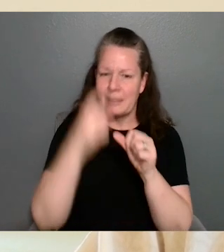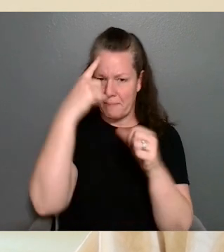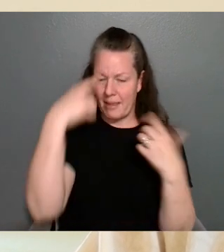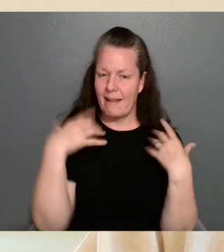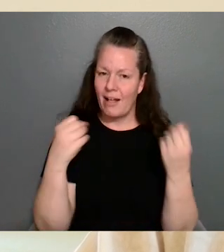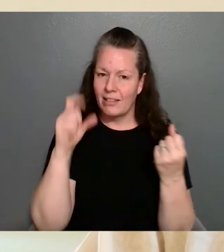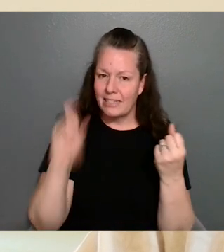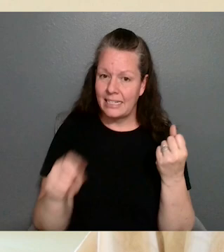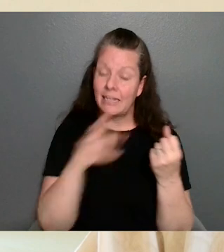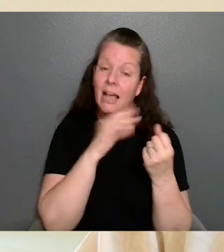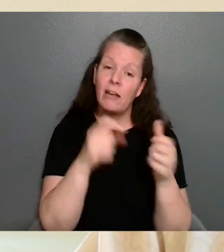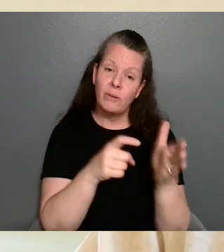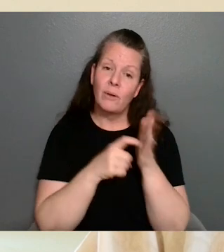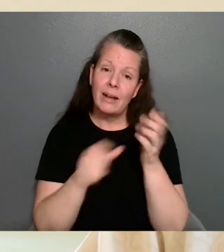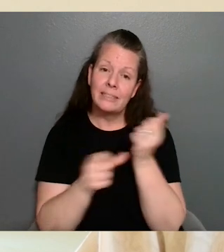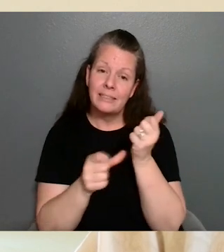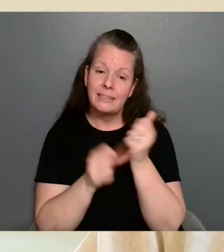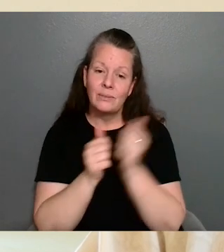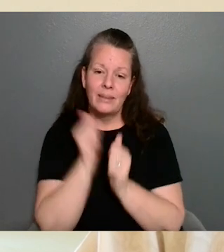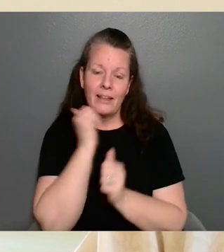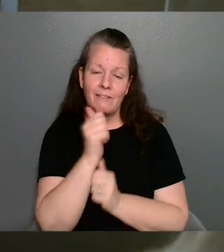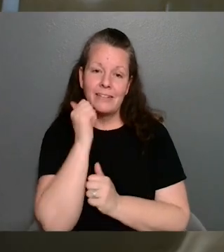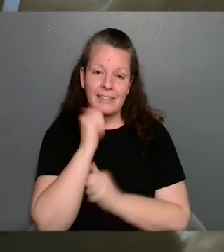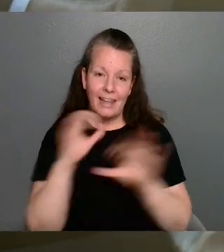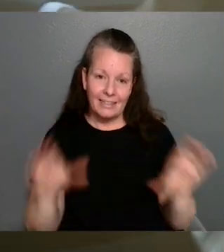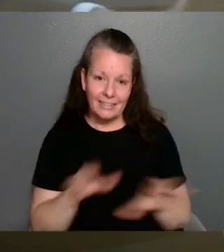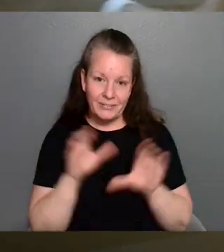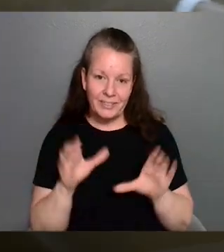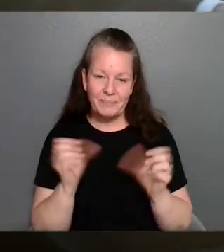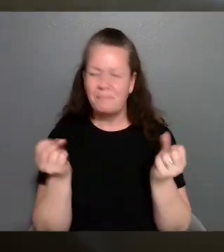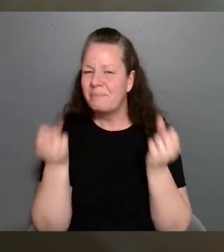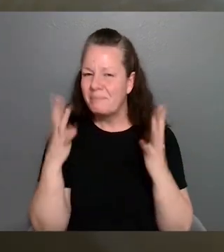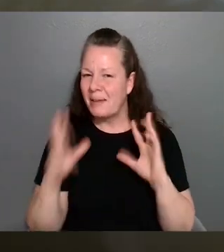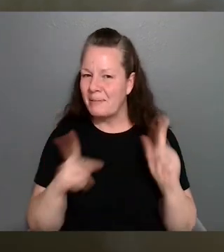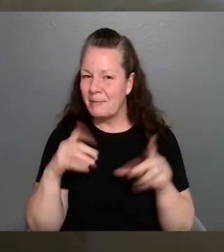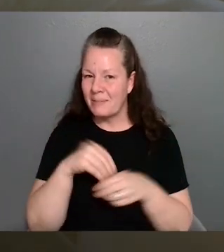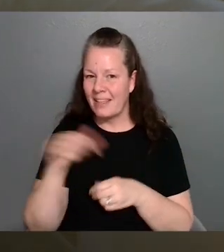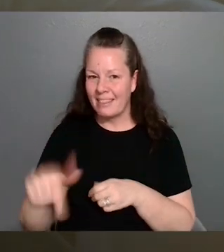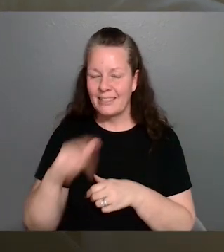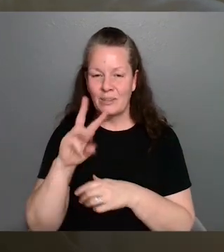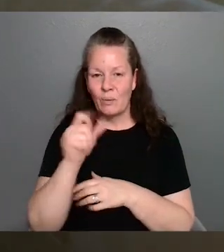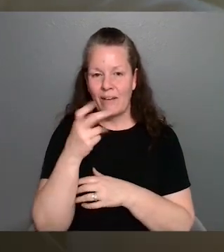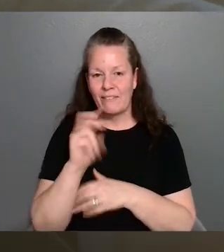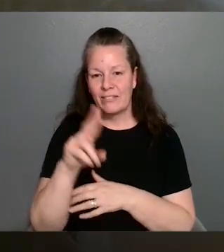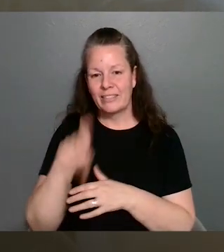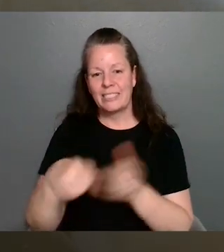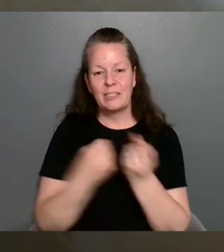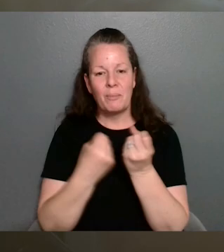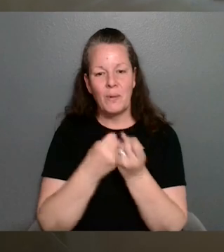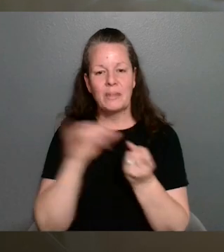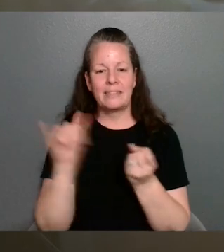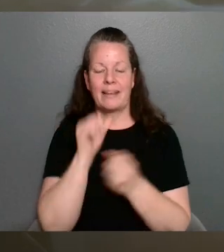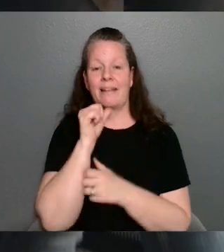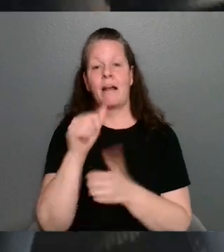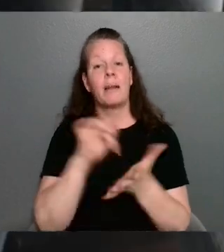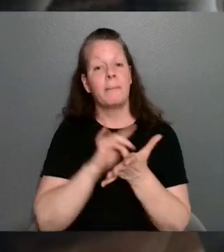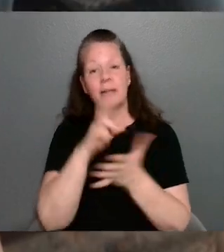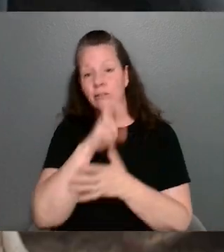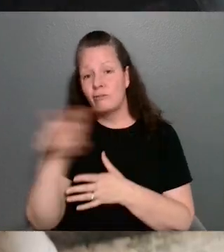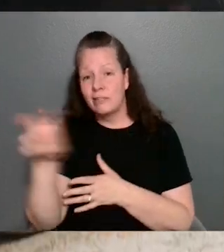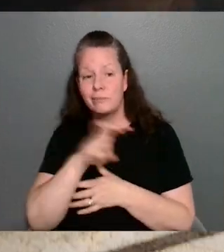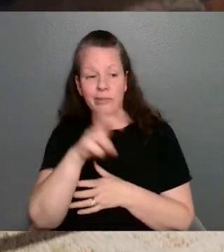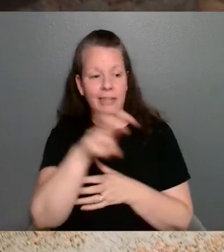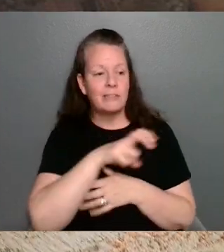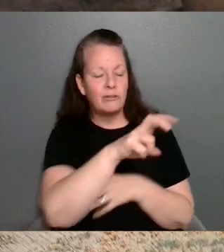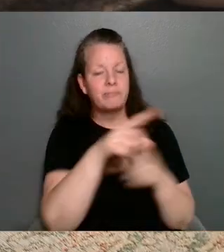health need and require assistance with day-to-day activities. Many people on this waiver need supports like non-medical